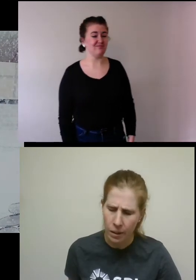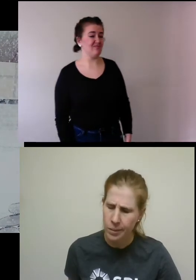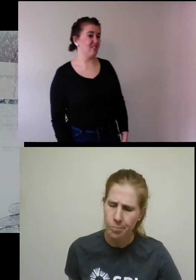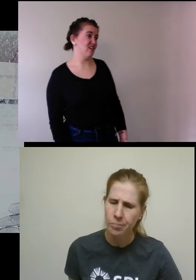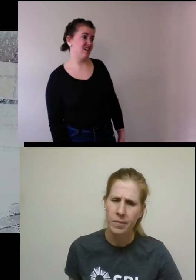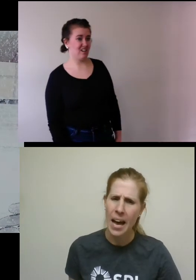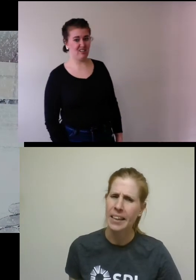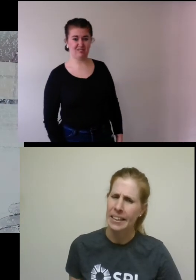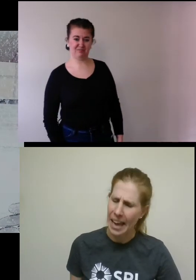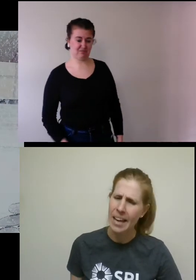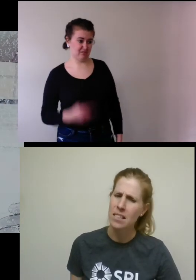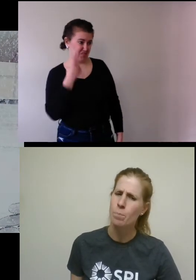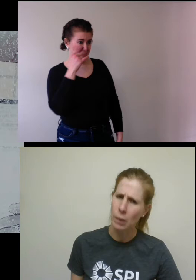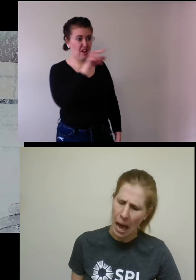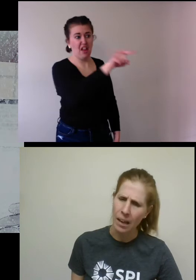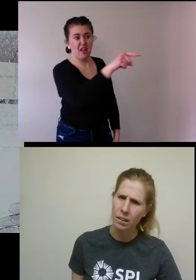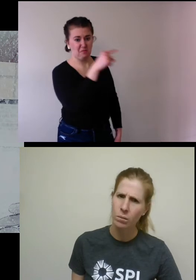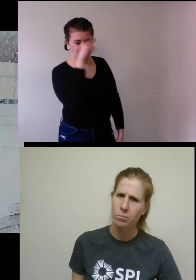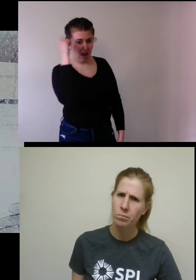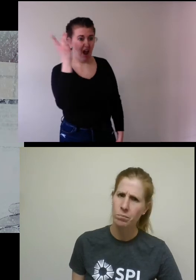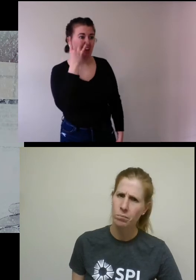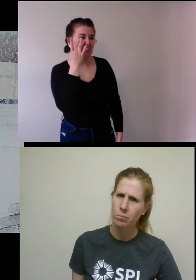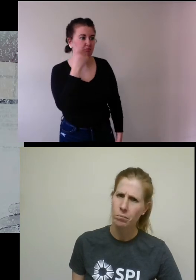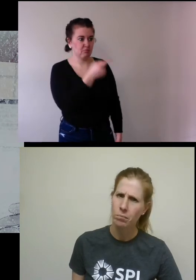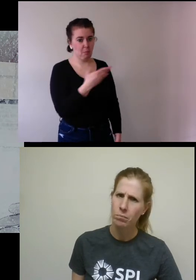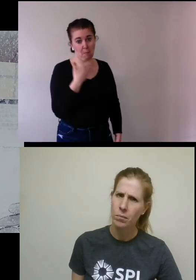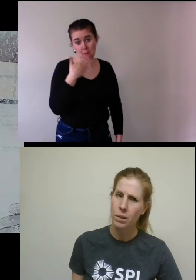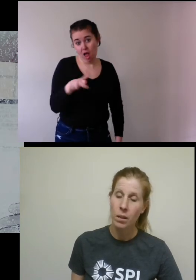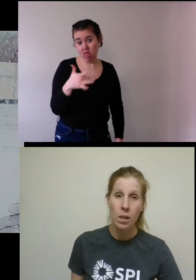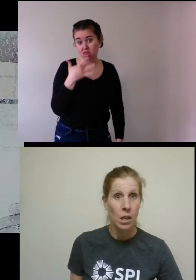Bad luck. That cat is black.